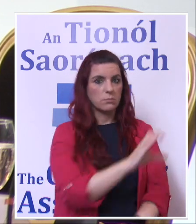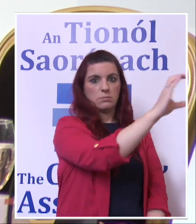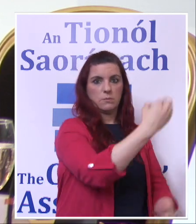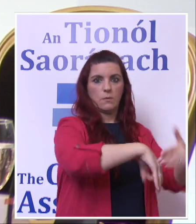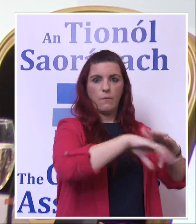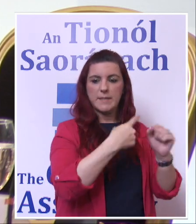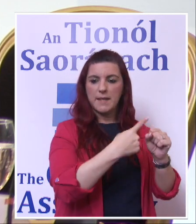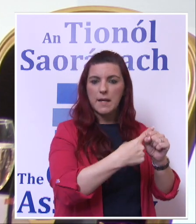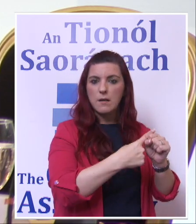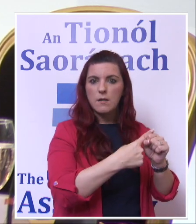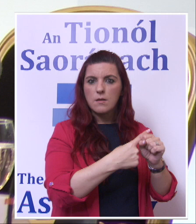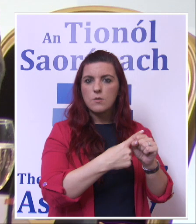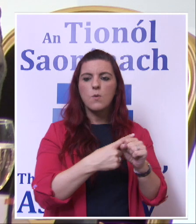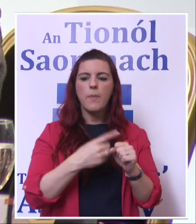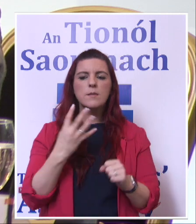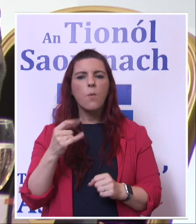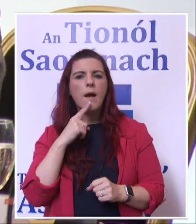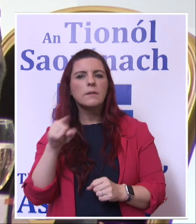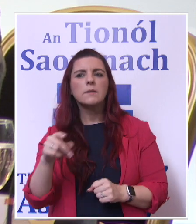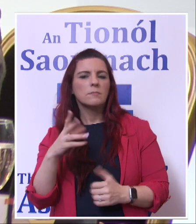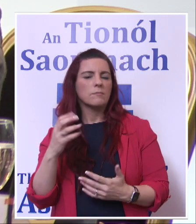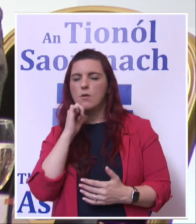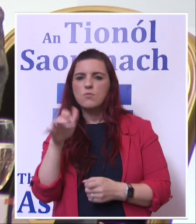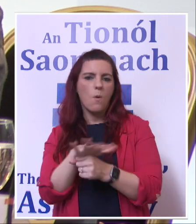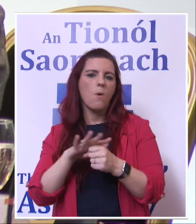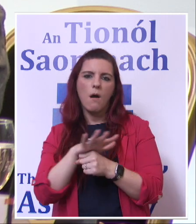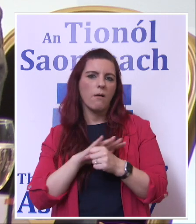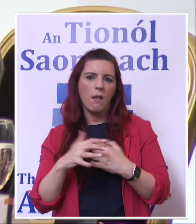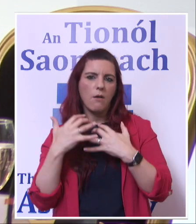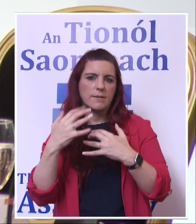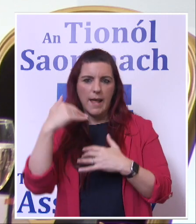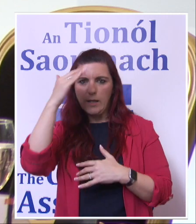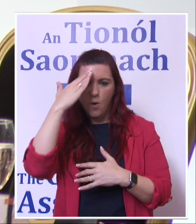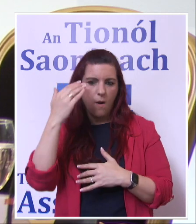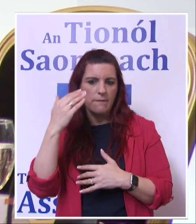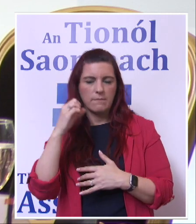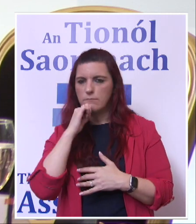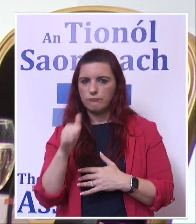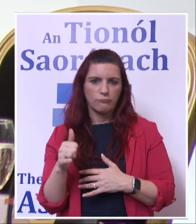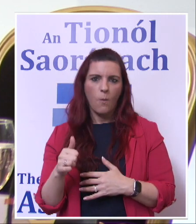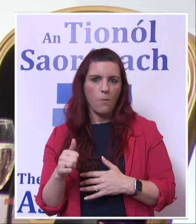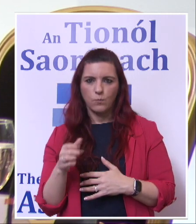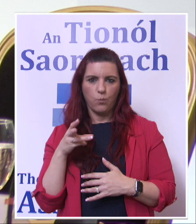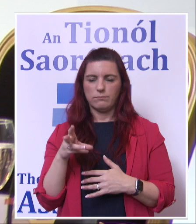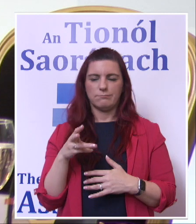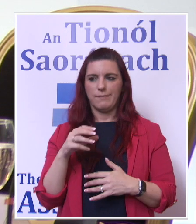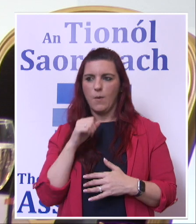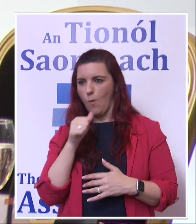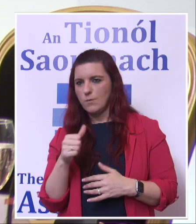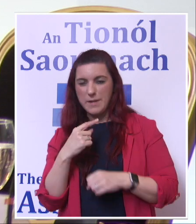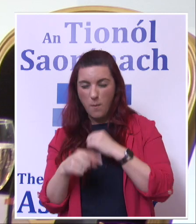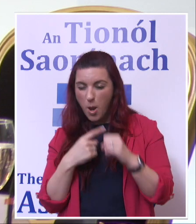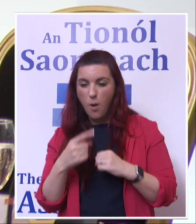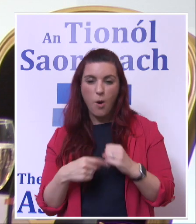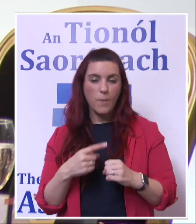Custom House. So no local authority that I know of wants to be sending back money to the Custom House. So there will always be